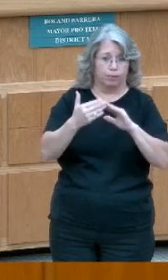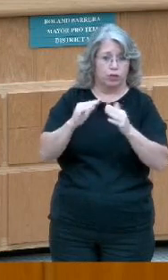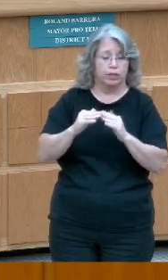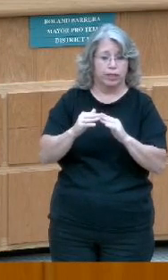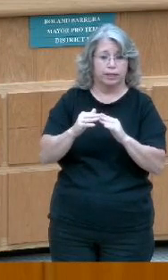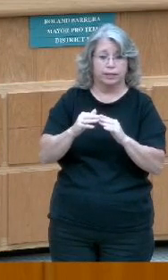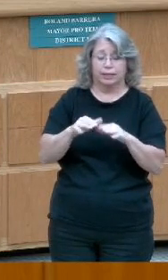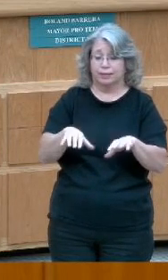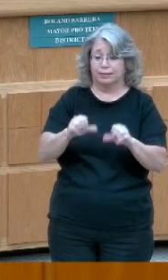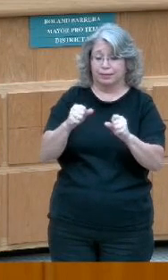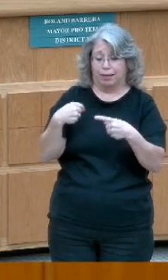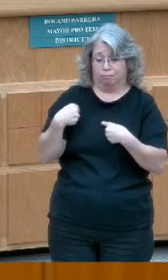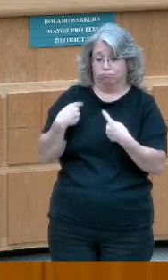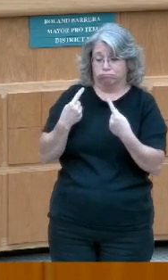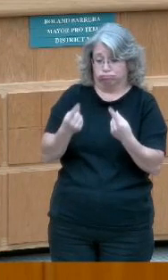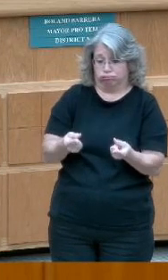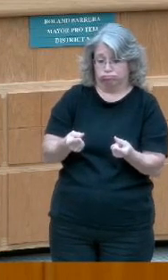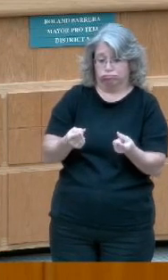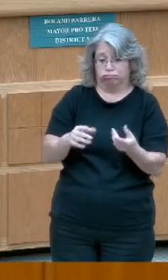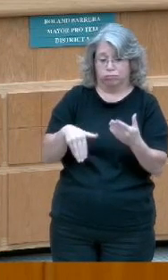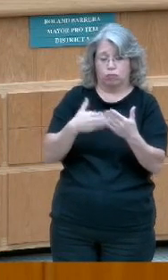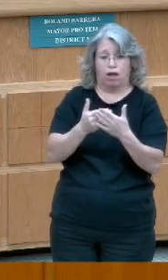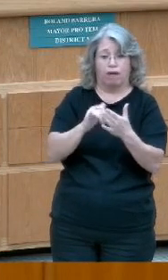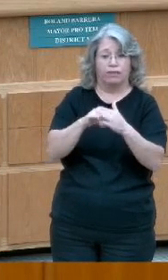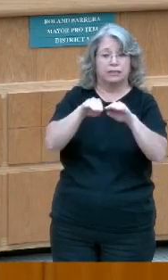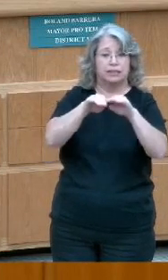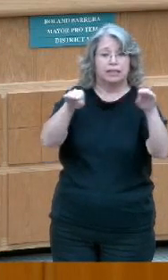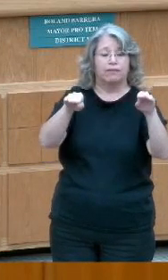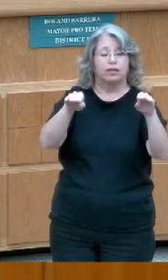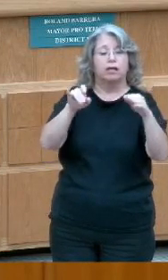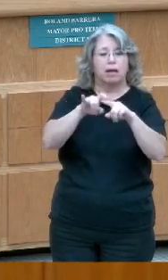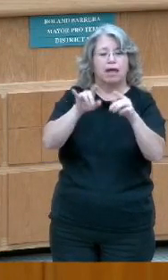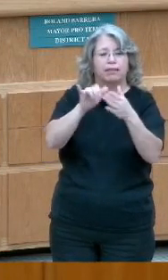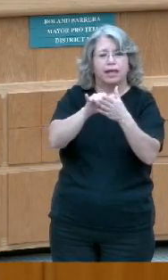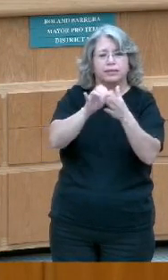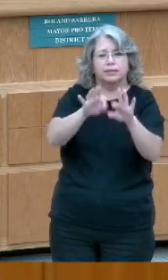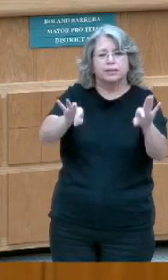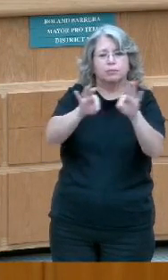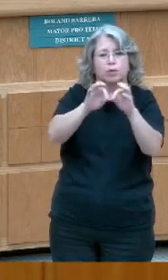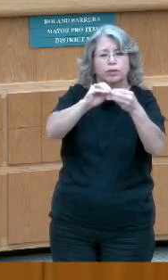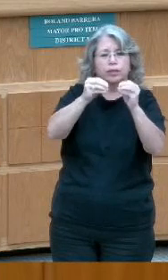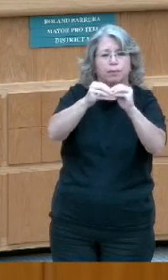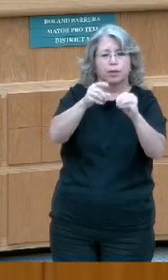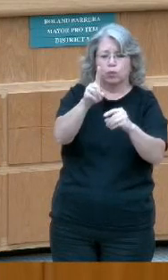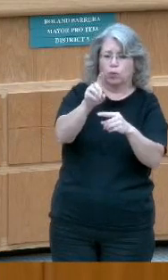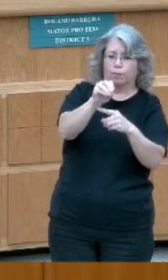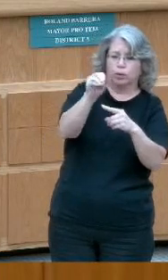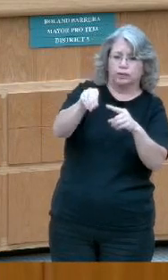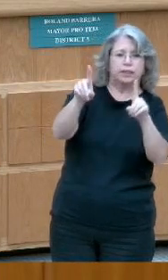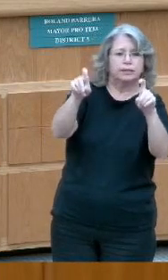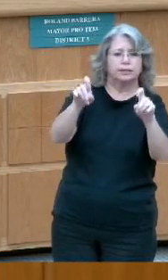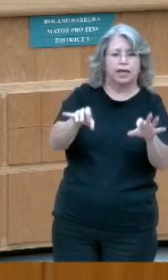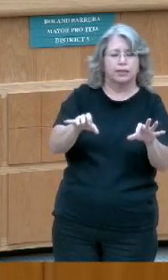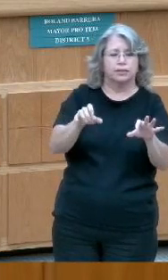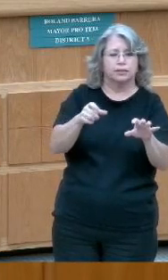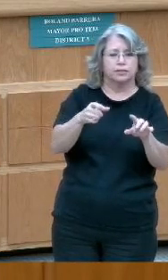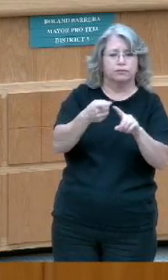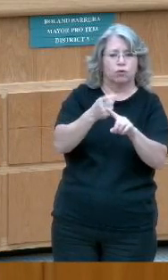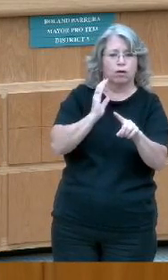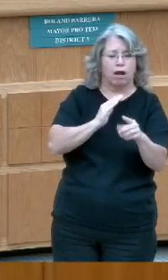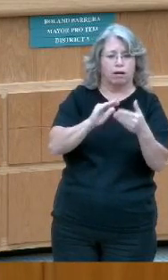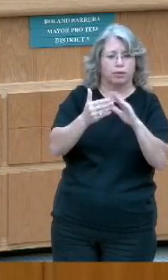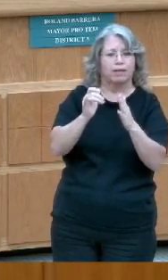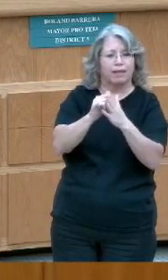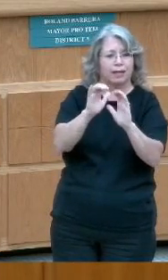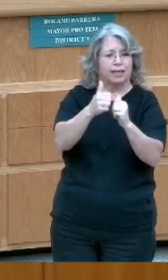this long to get to this level, and this is what's needed in order to understand how COVID-19 is affecting our community.